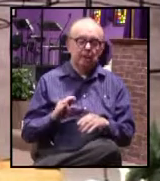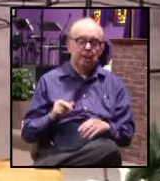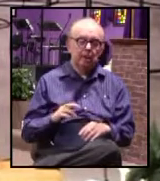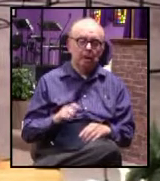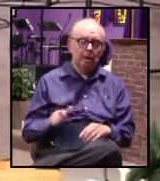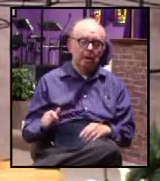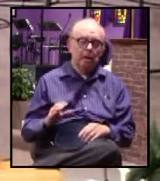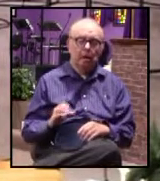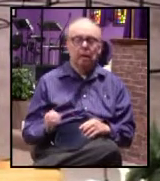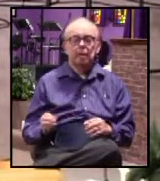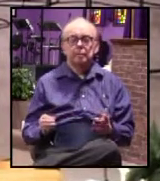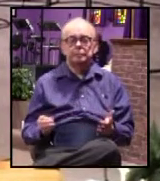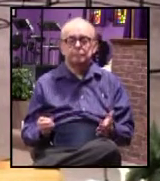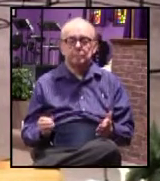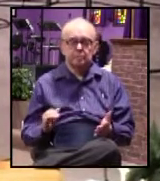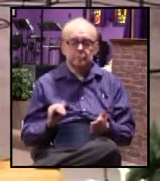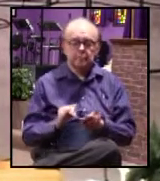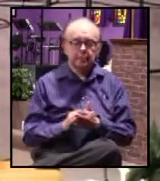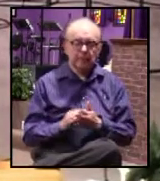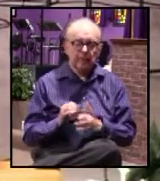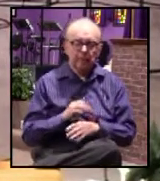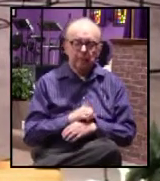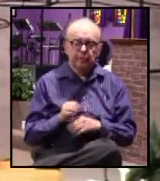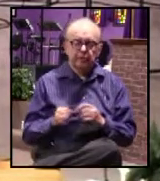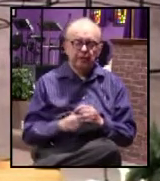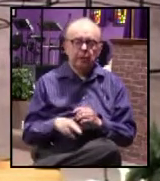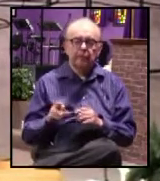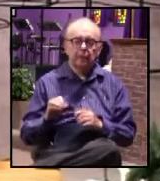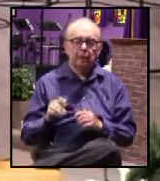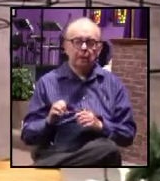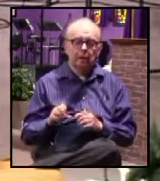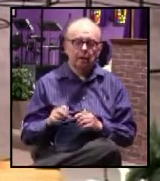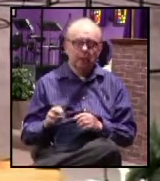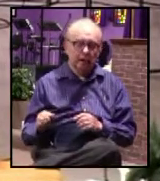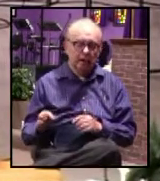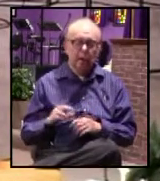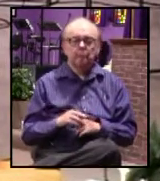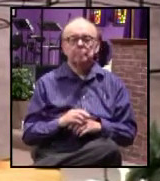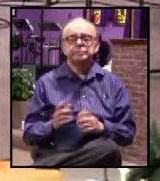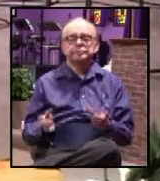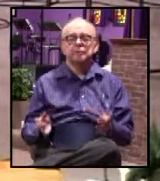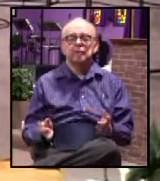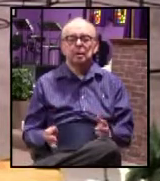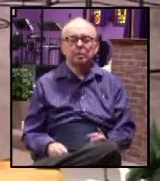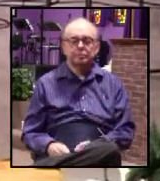this side of Highland, this side of Roosevelt, to this side of Leperson.